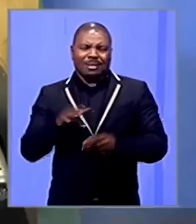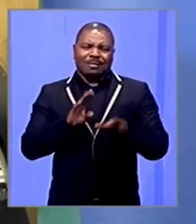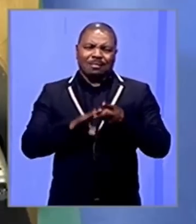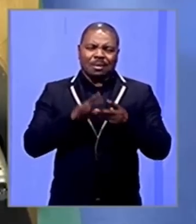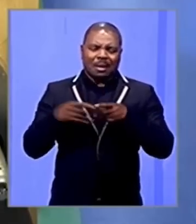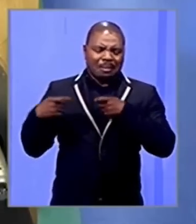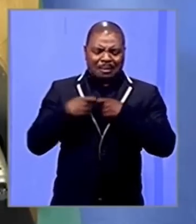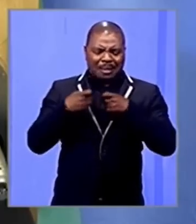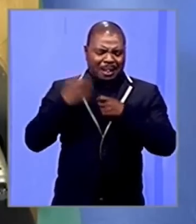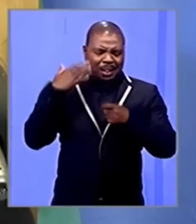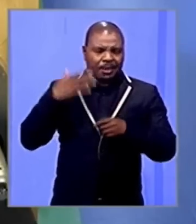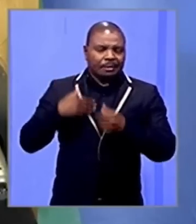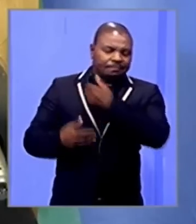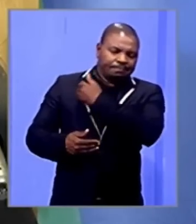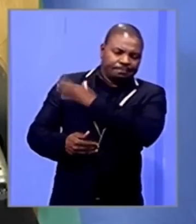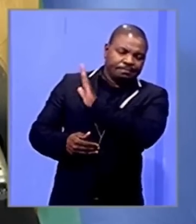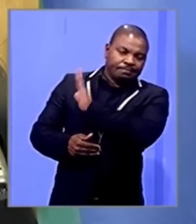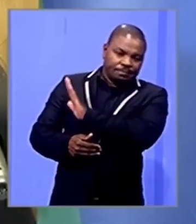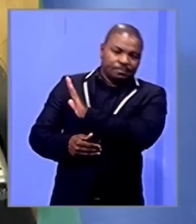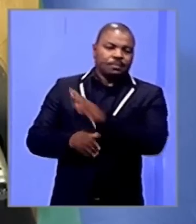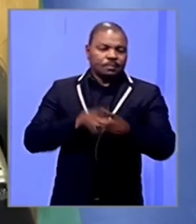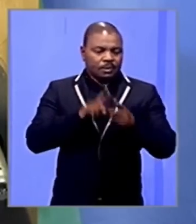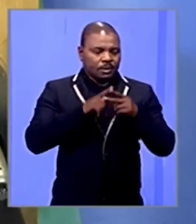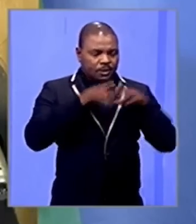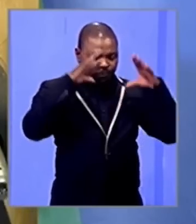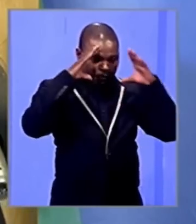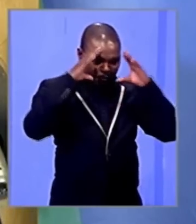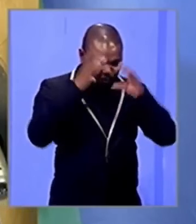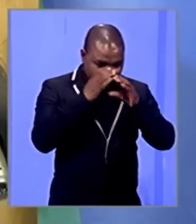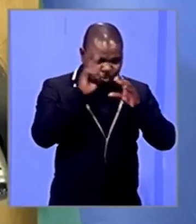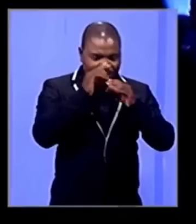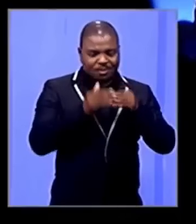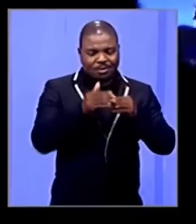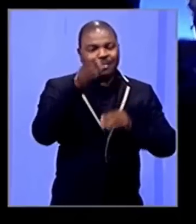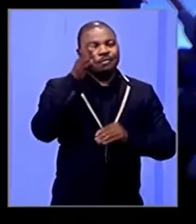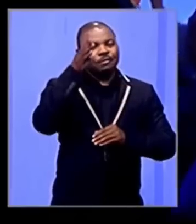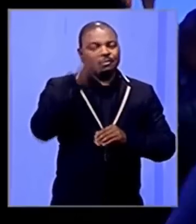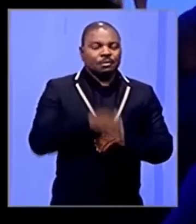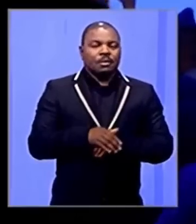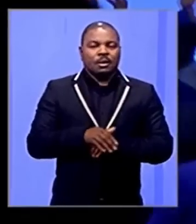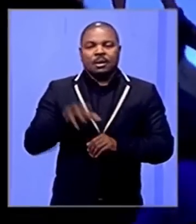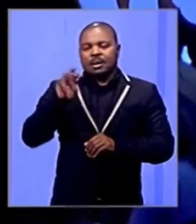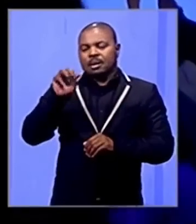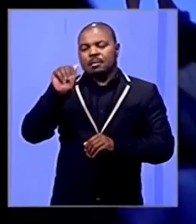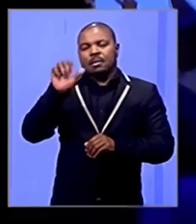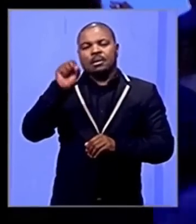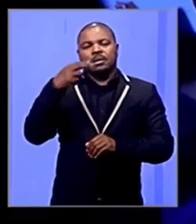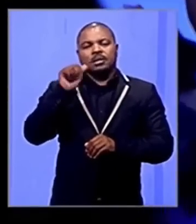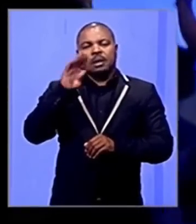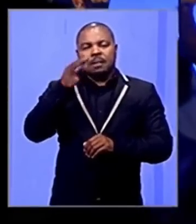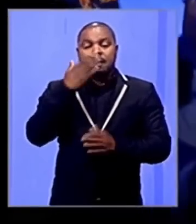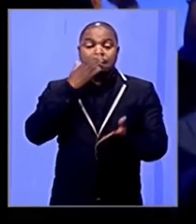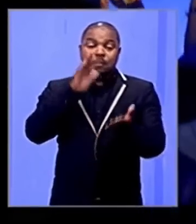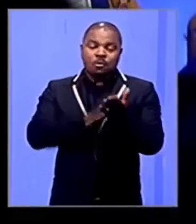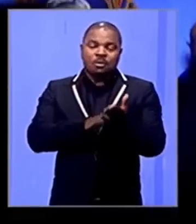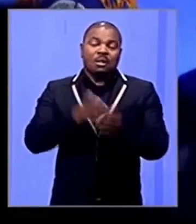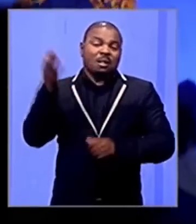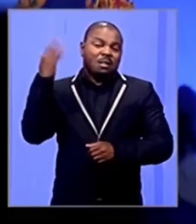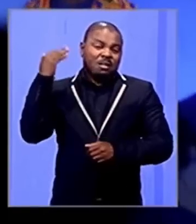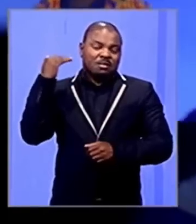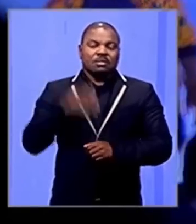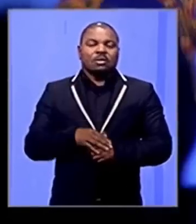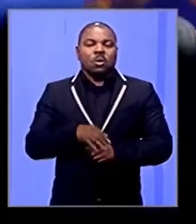battles gone, and focus firmly on the future. Hemen Mashaba o dirile tsholofetso ka moranang fa go ne